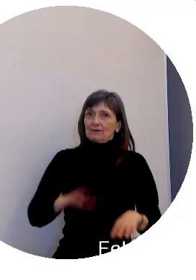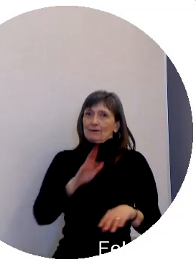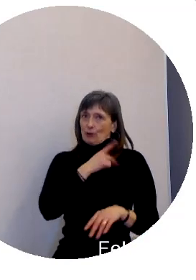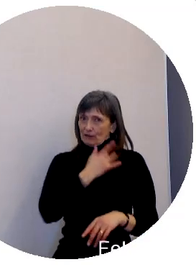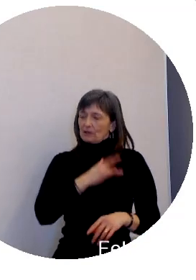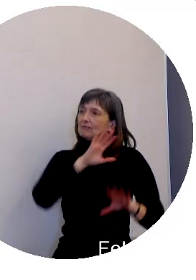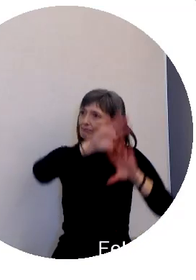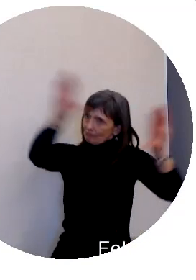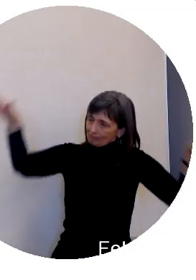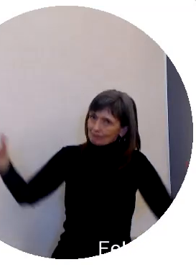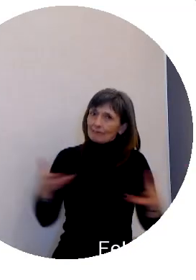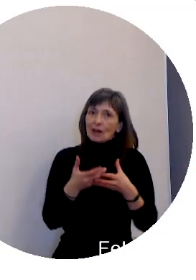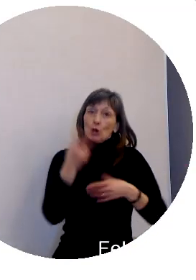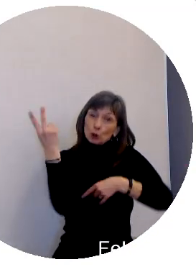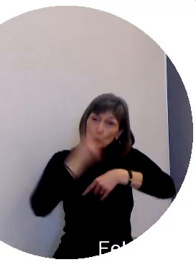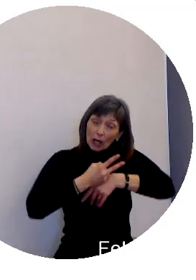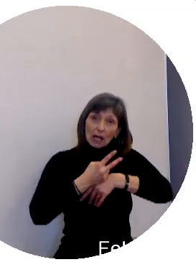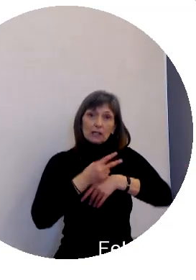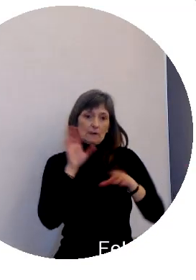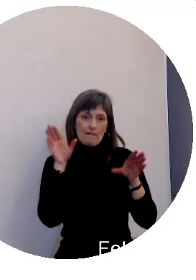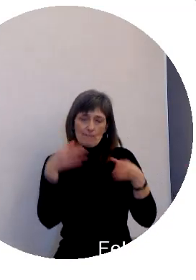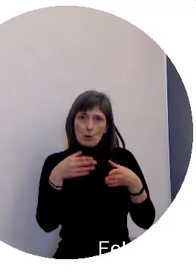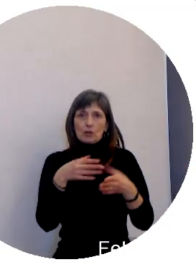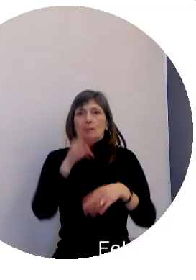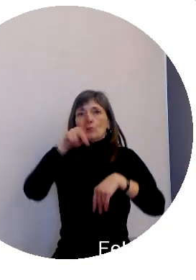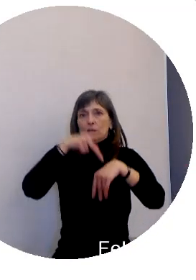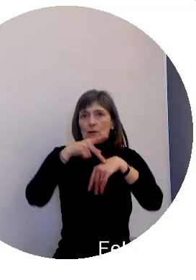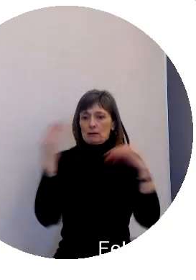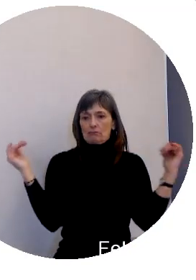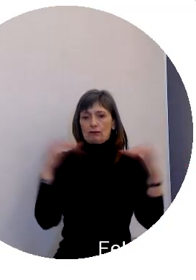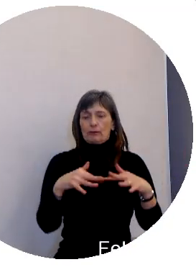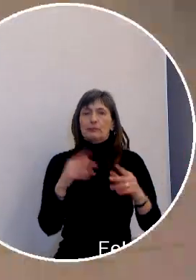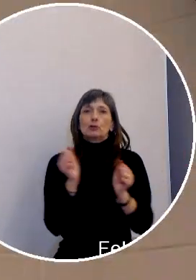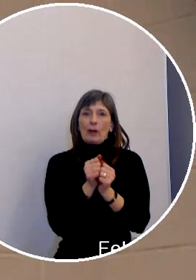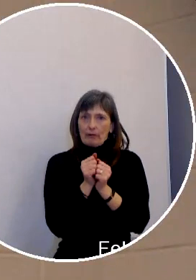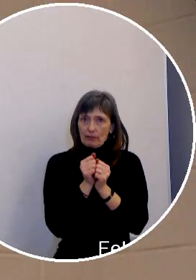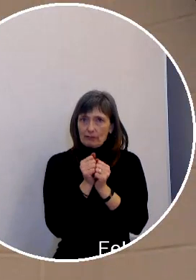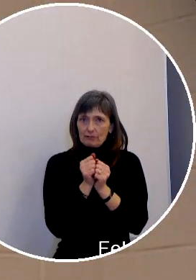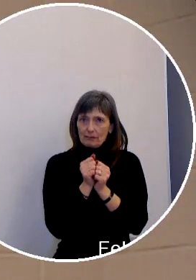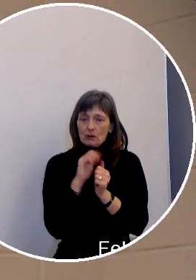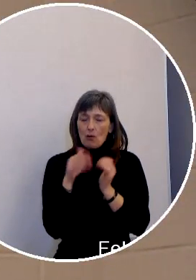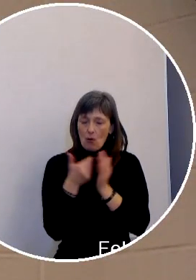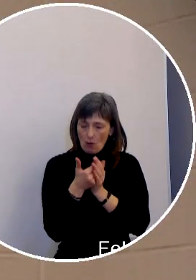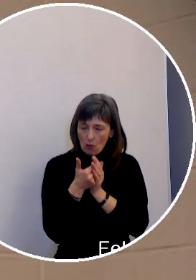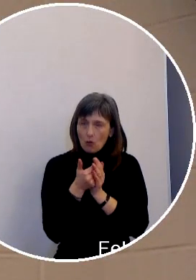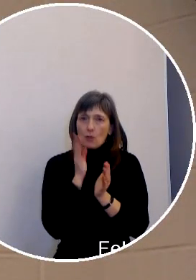to come and for 2 days of focused learning together.